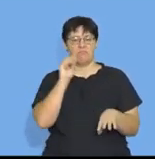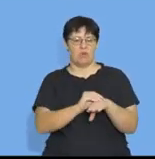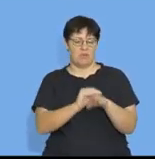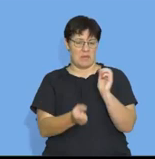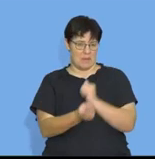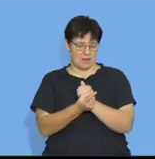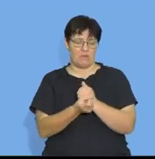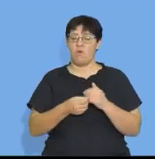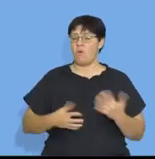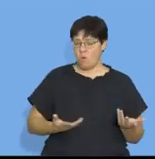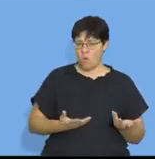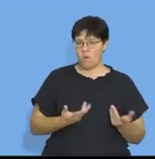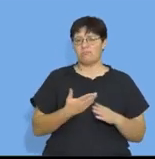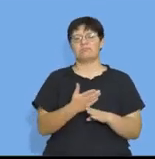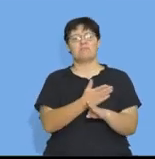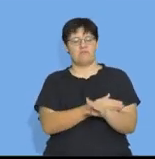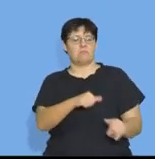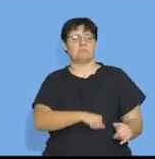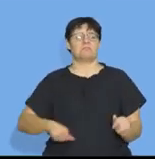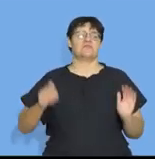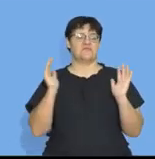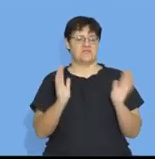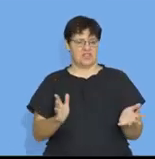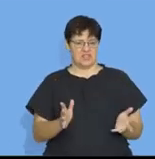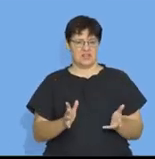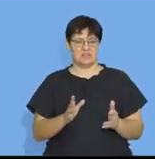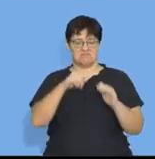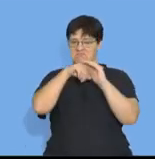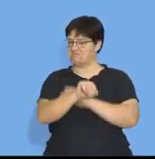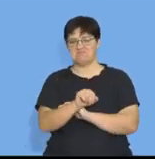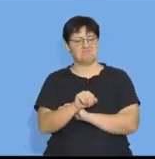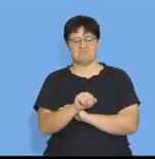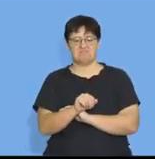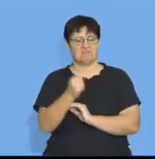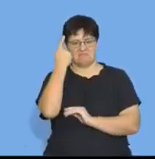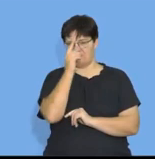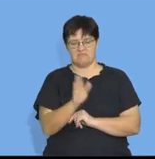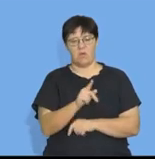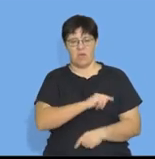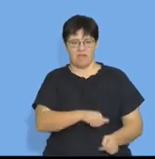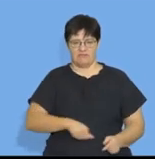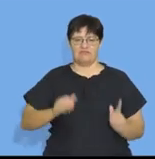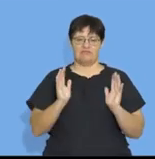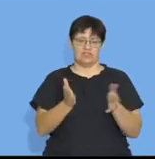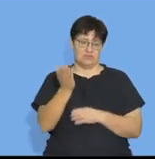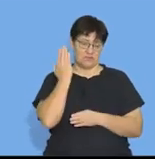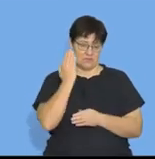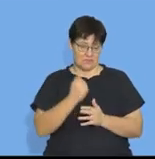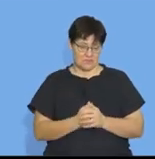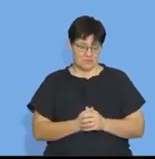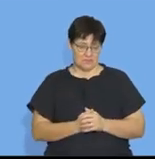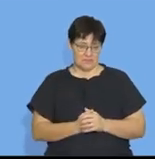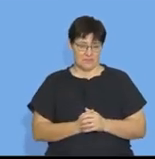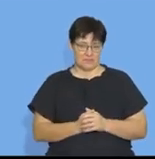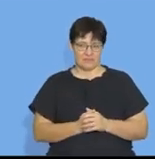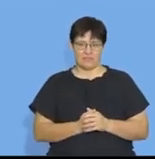complications or has had a previous C-section and is not considering a vaginal birth after a C-section. Okay,